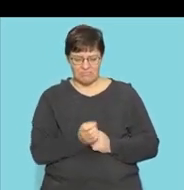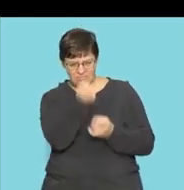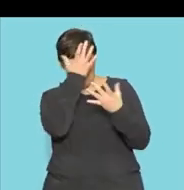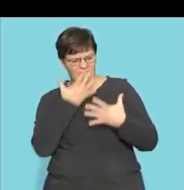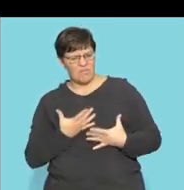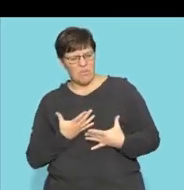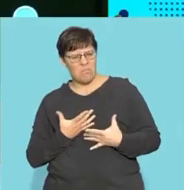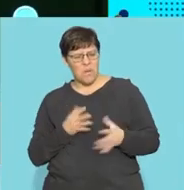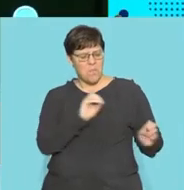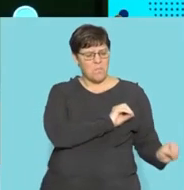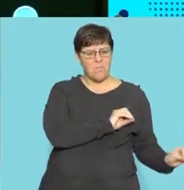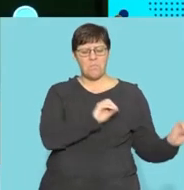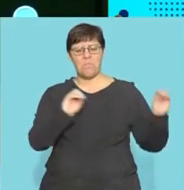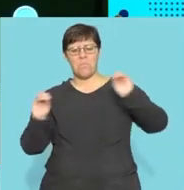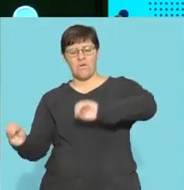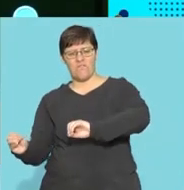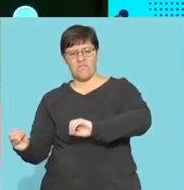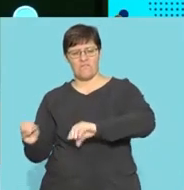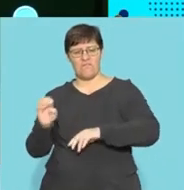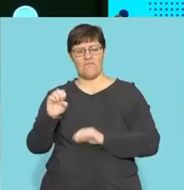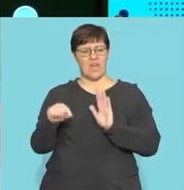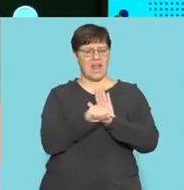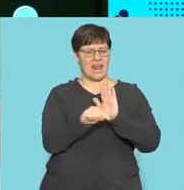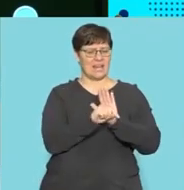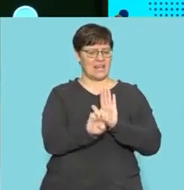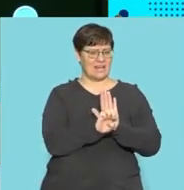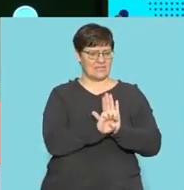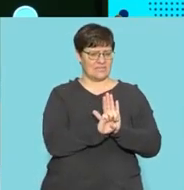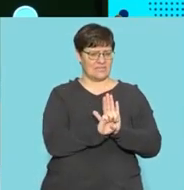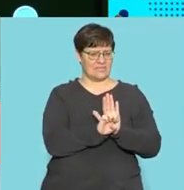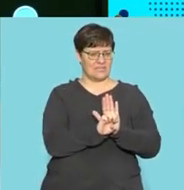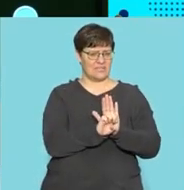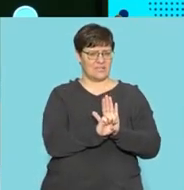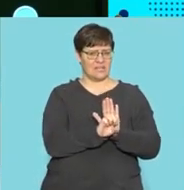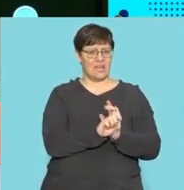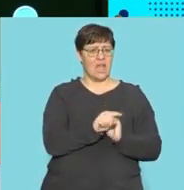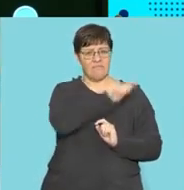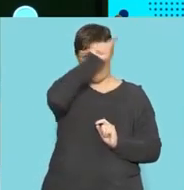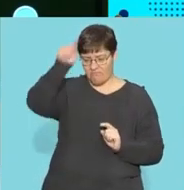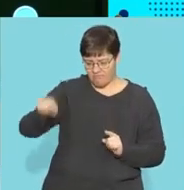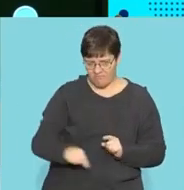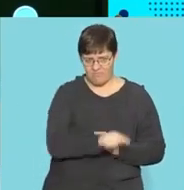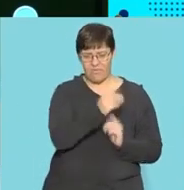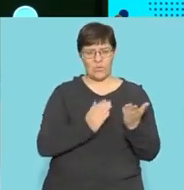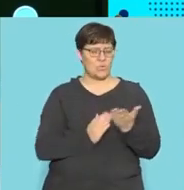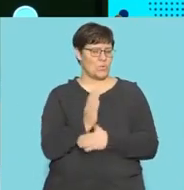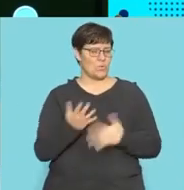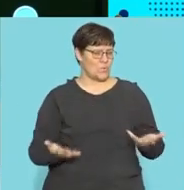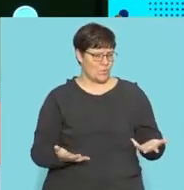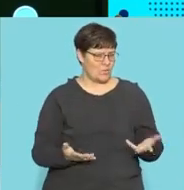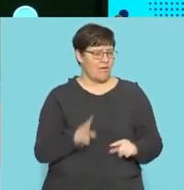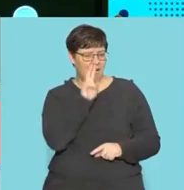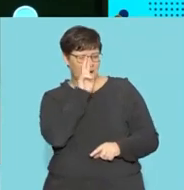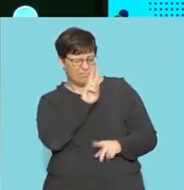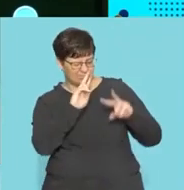this tell us about the movement of electrons as they pass through this completed circuit? Let's